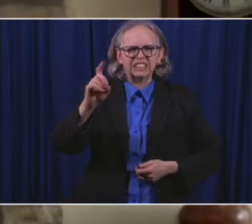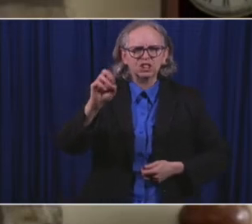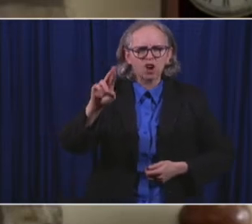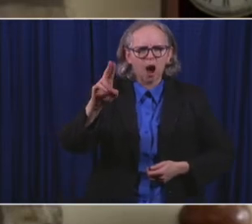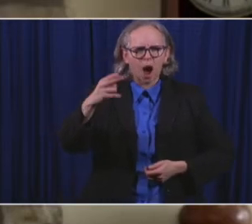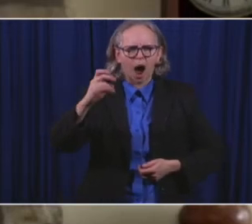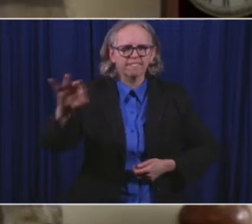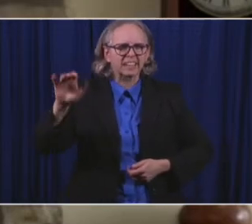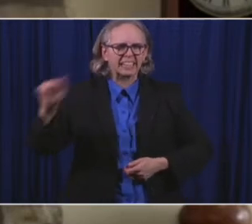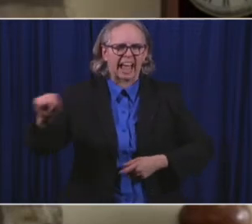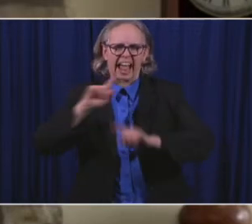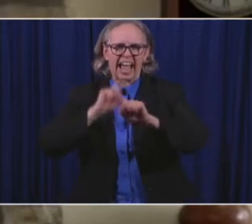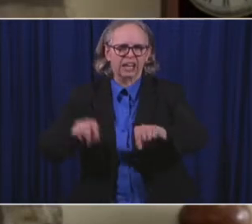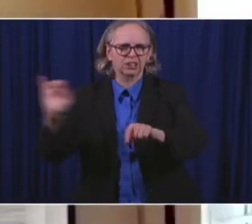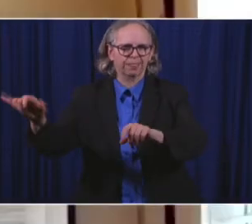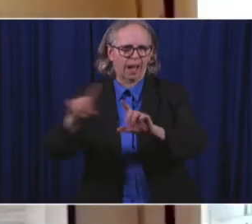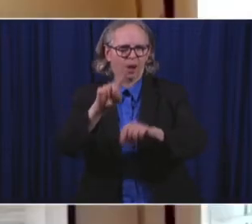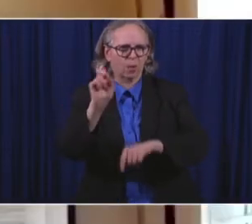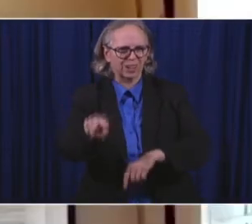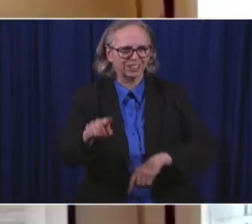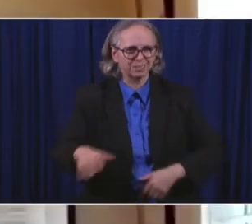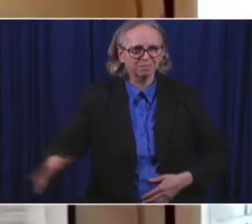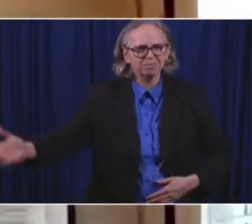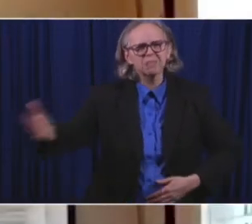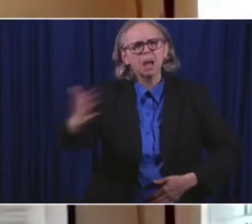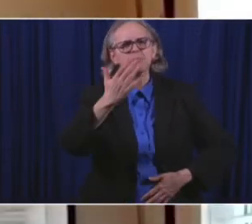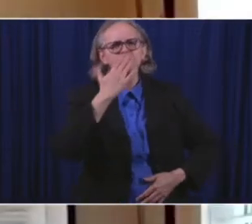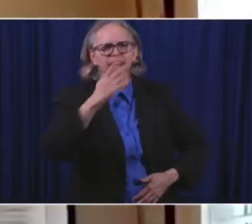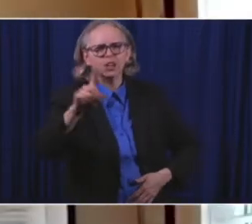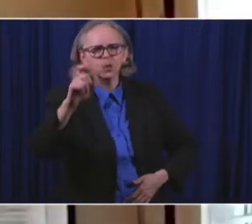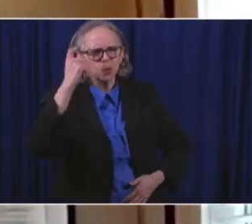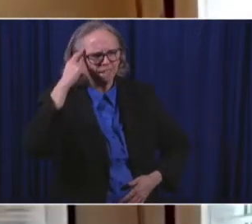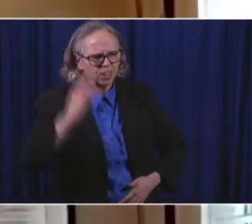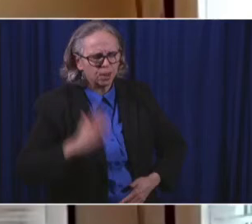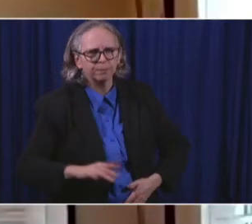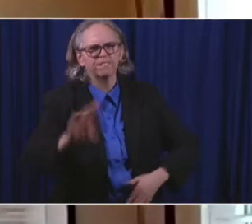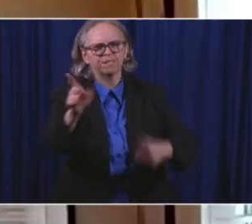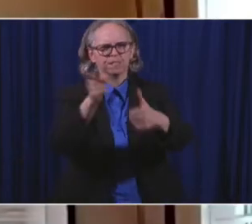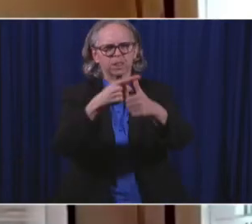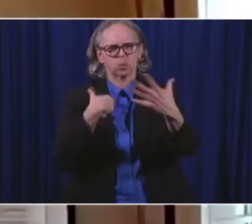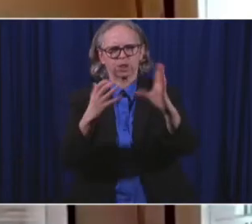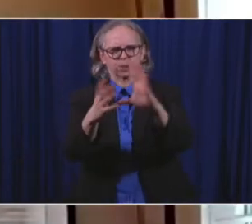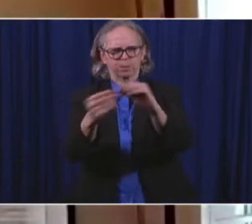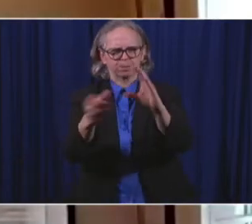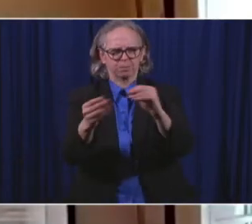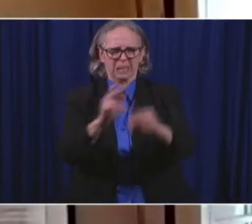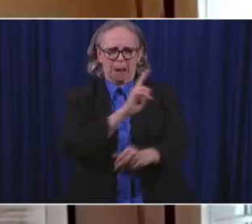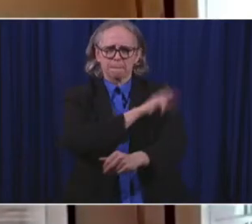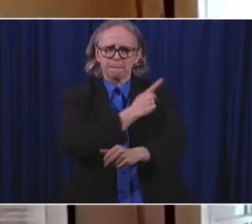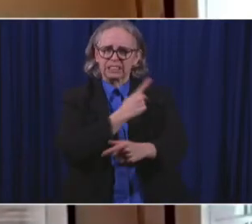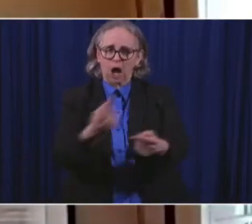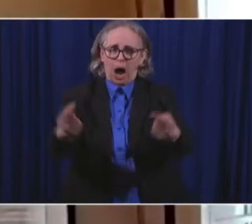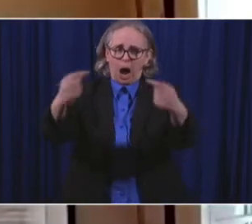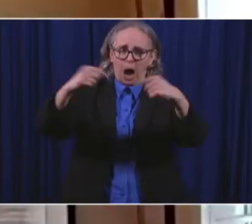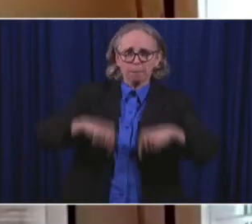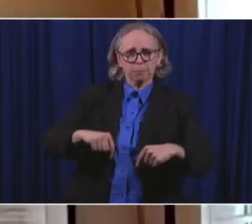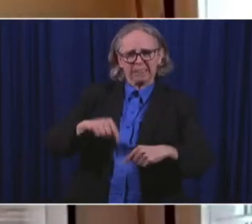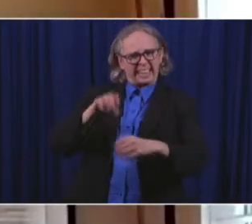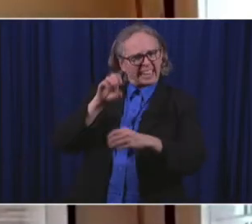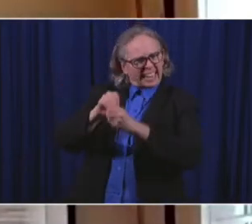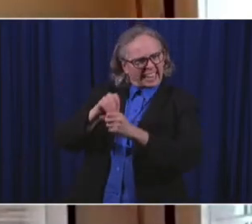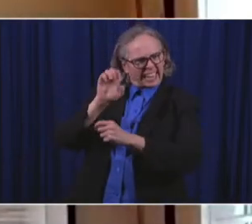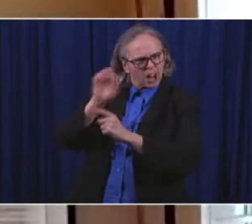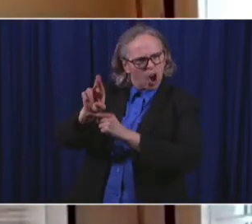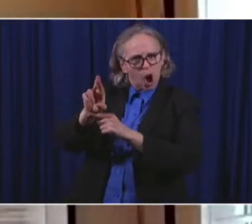Doctor? Thank you, Governor. First, in terms of the issue of patients in the emergency room prior to having a hospital